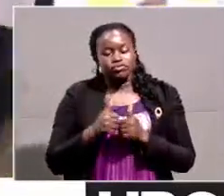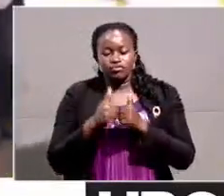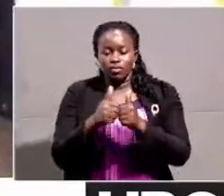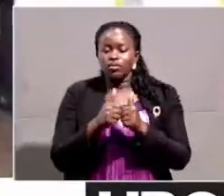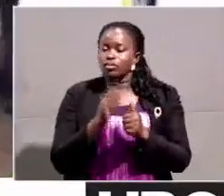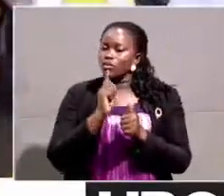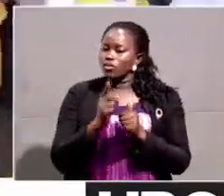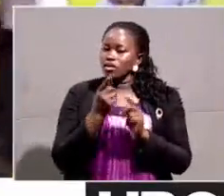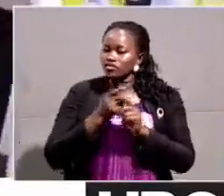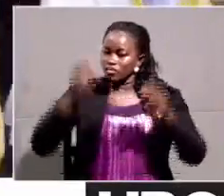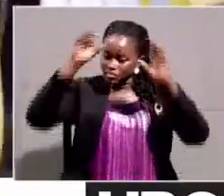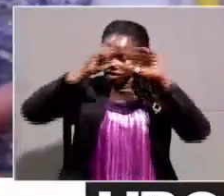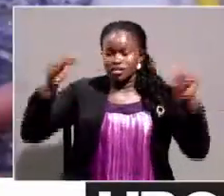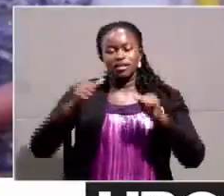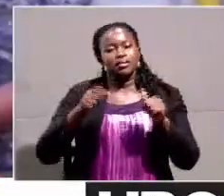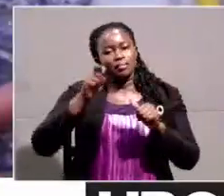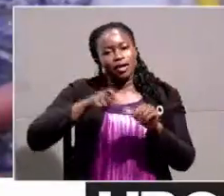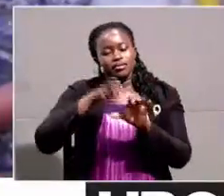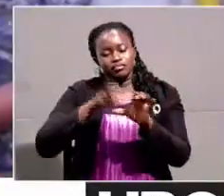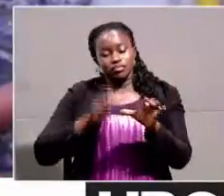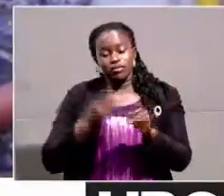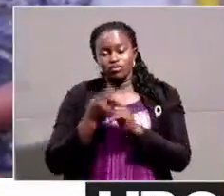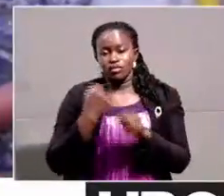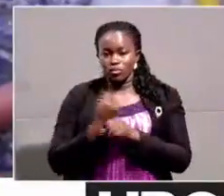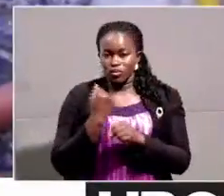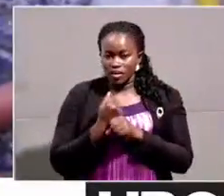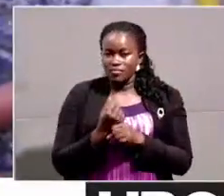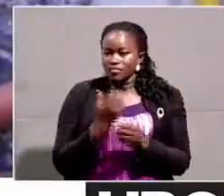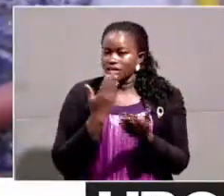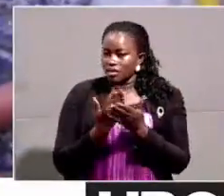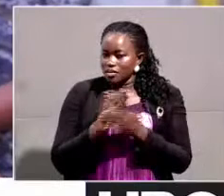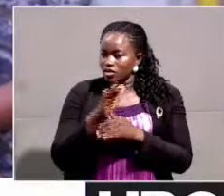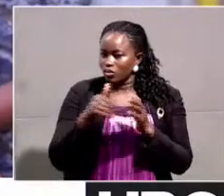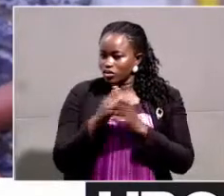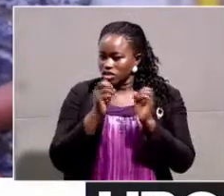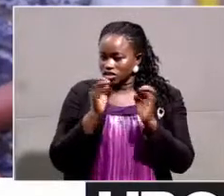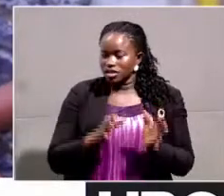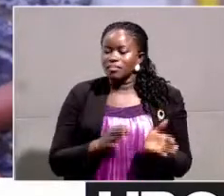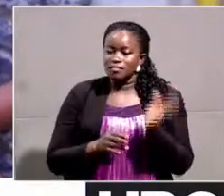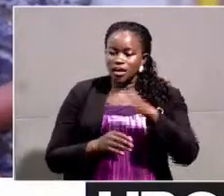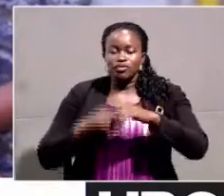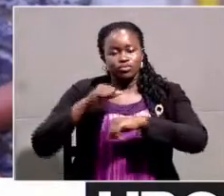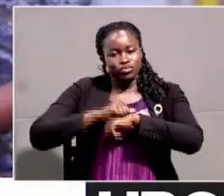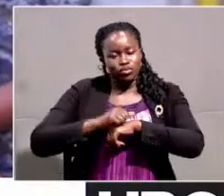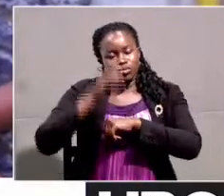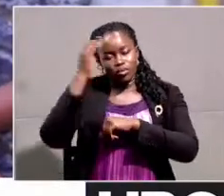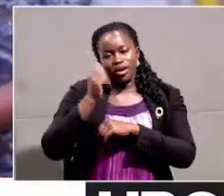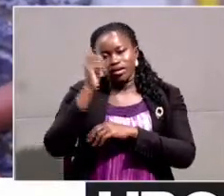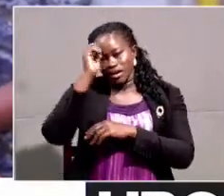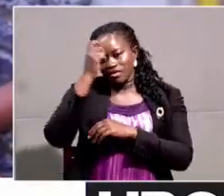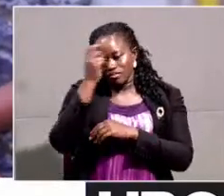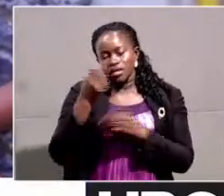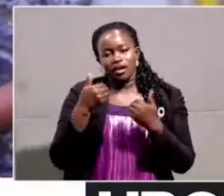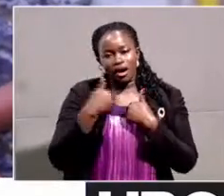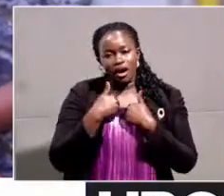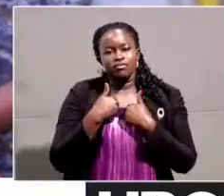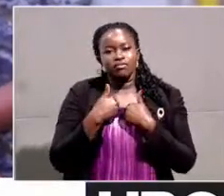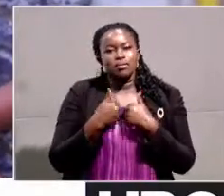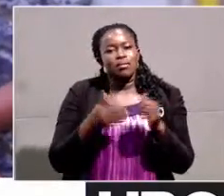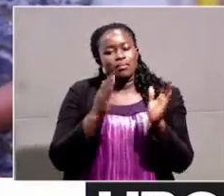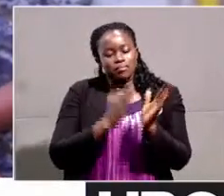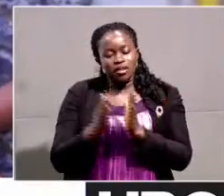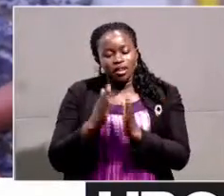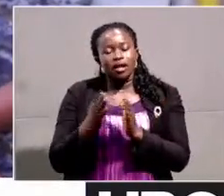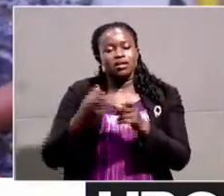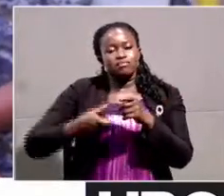of the president must resign. Nabanja appealed to teachers to return to classes because the government has a comprehensive plan to